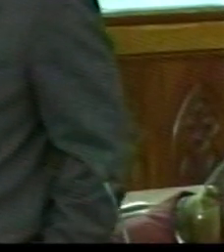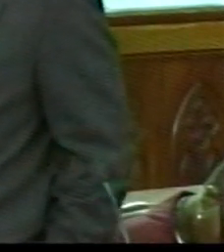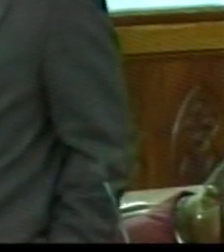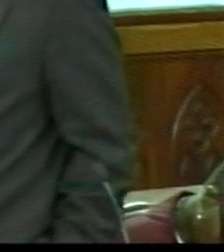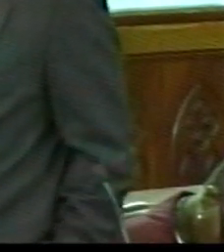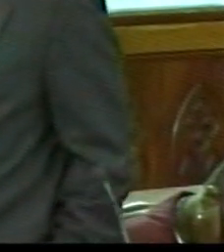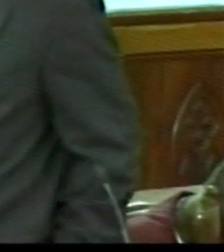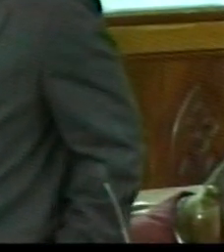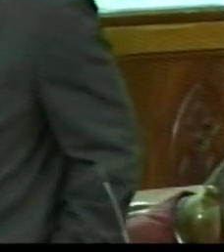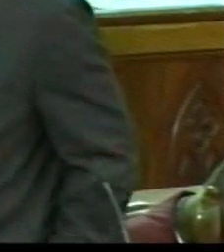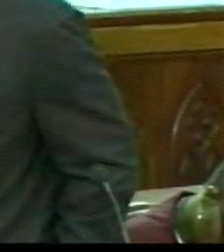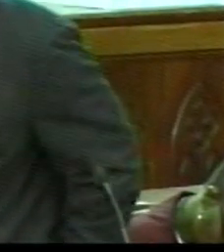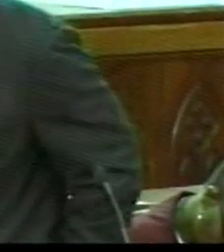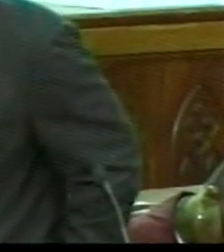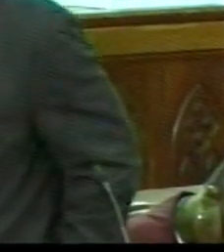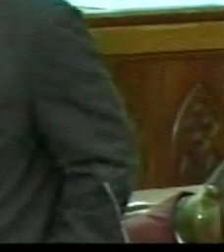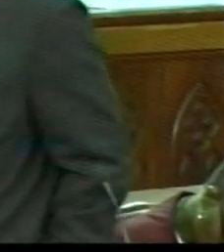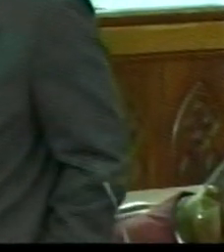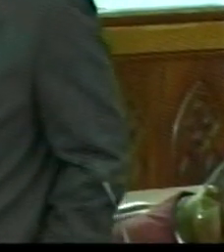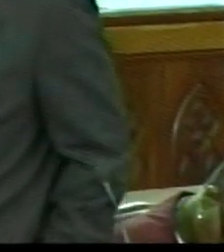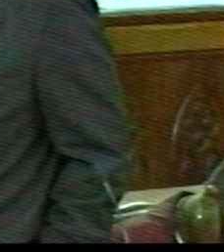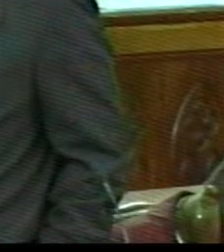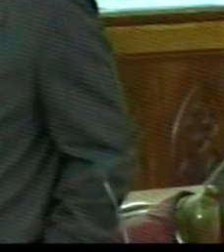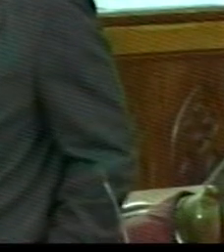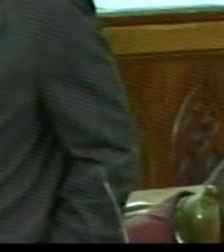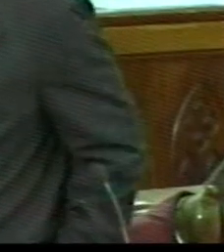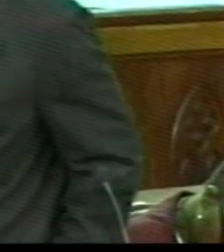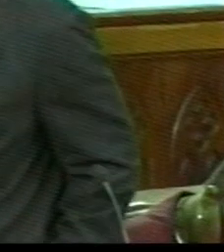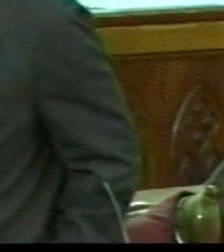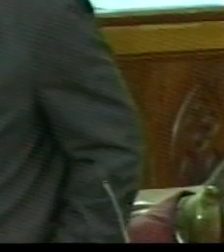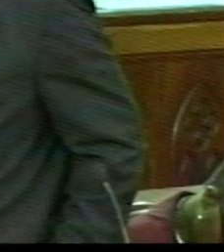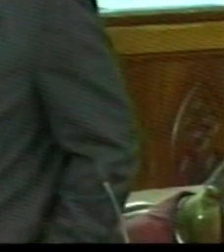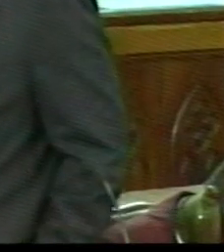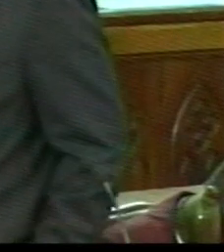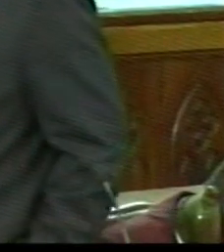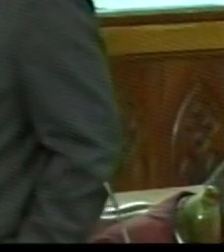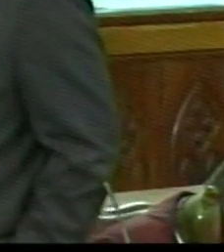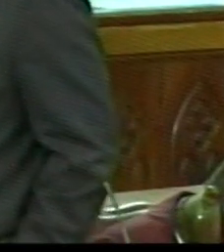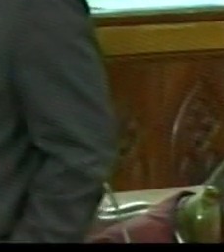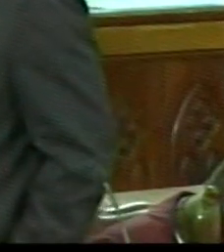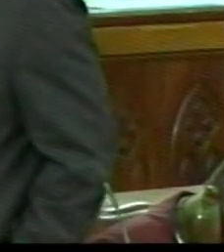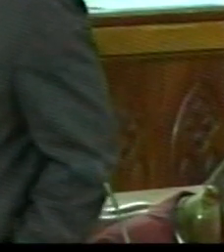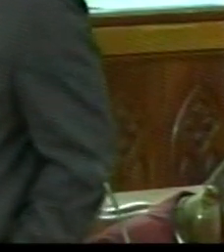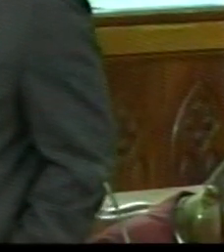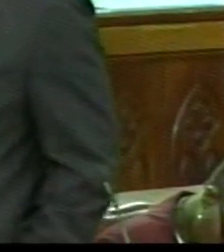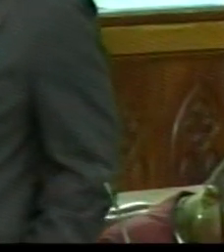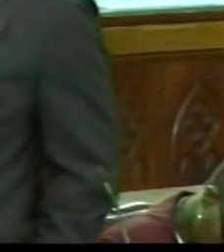is incomplete, total and complete